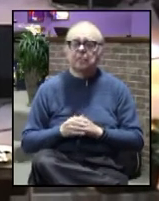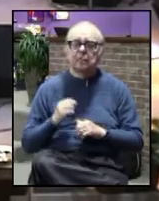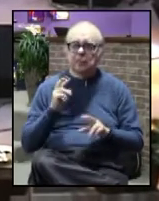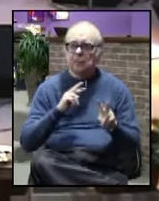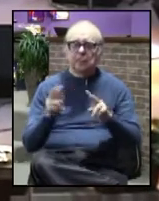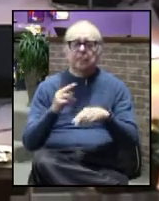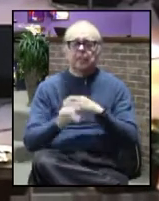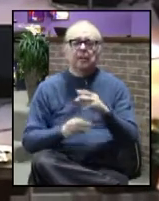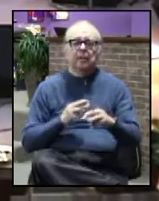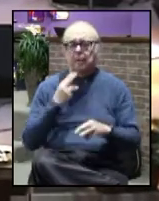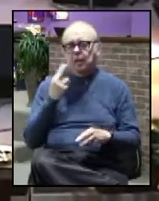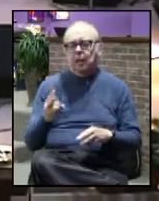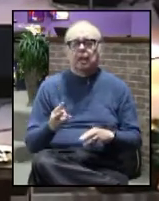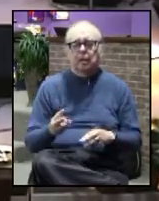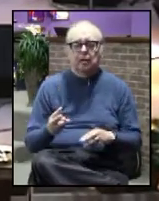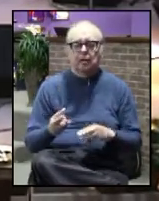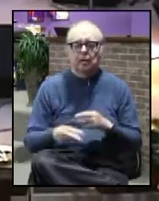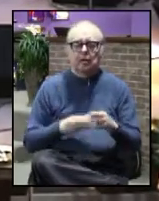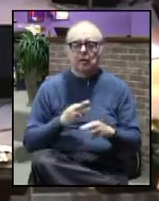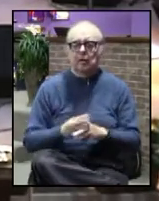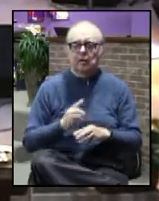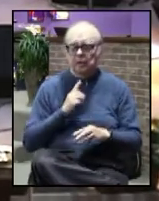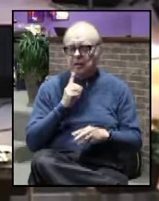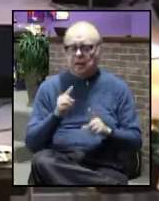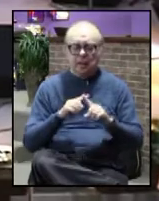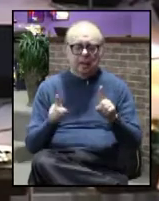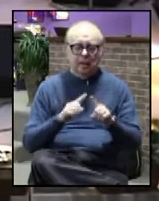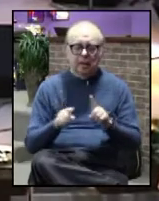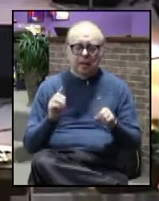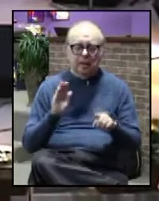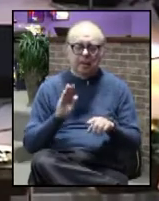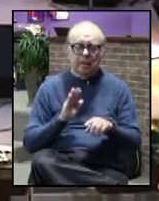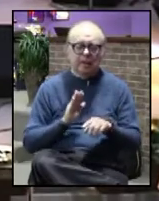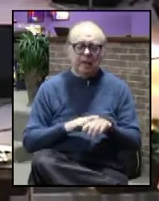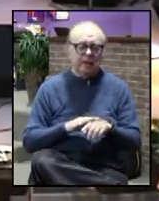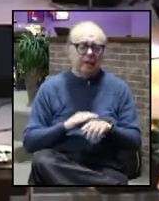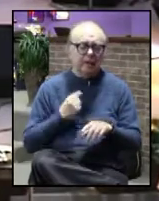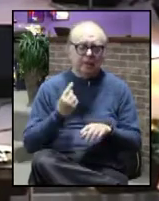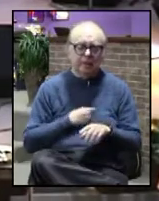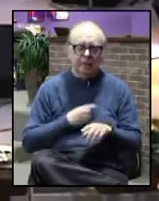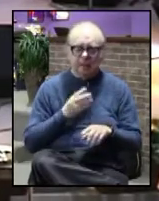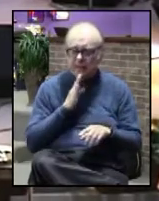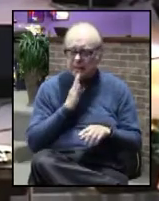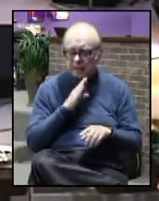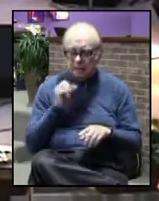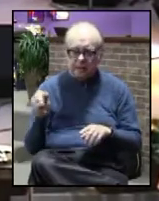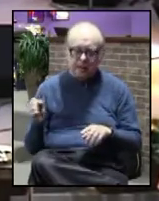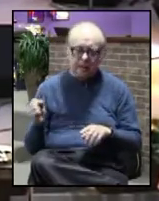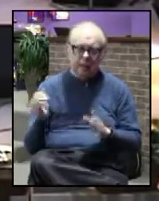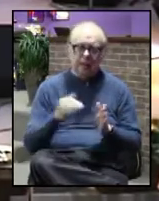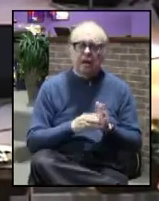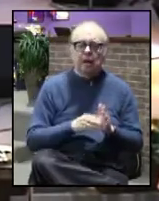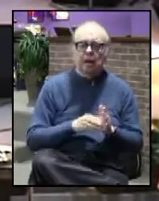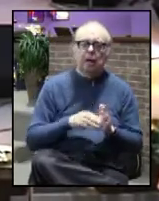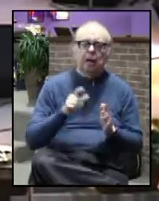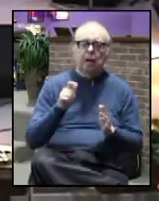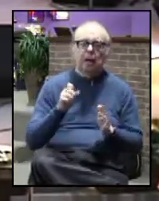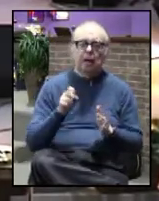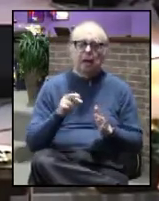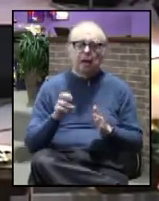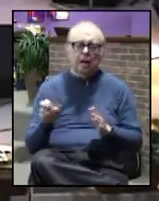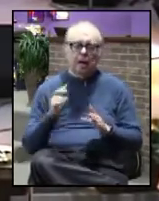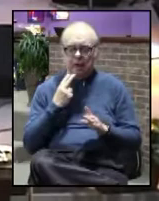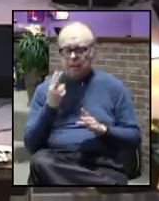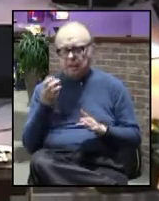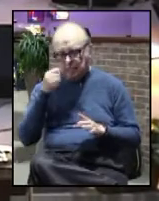We look at the world and we say that, well, the world is so much different than it was. As we were talking in Sunday school, if you go back into the book of Leviticus and you